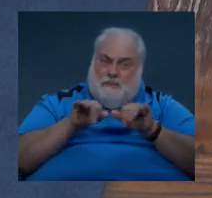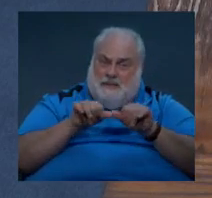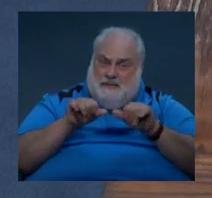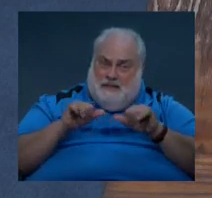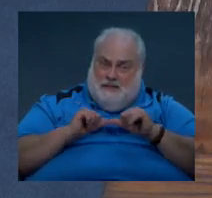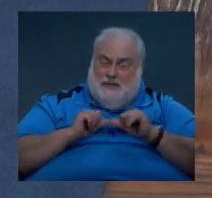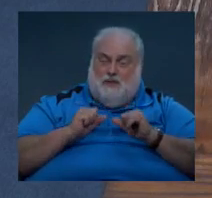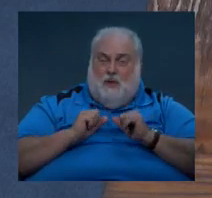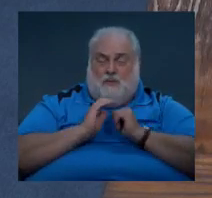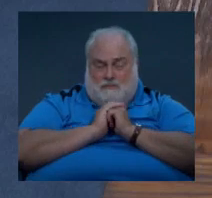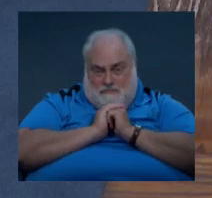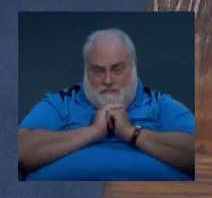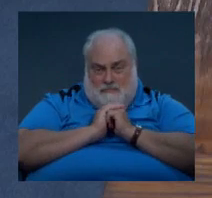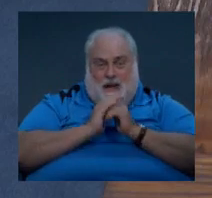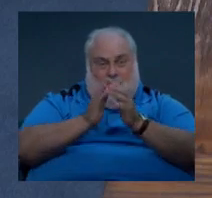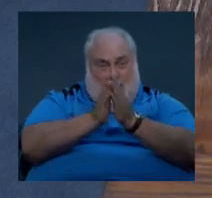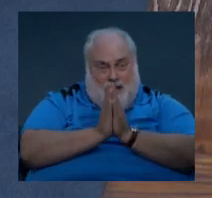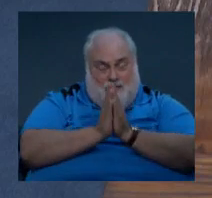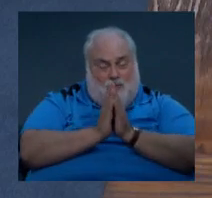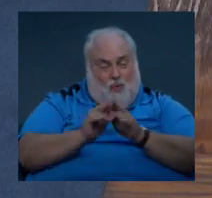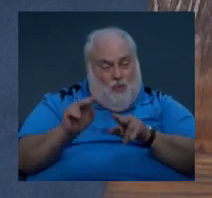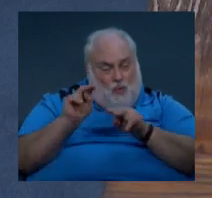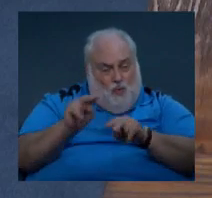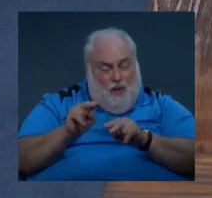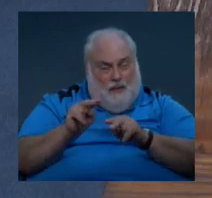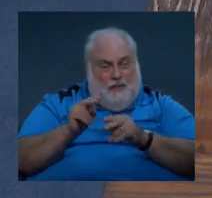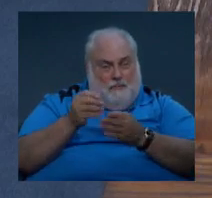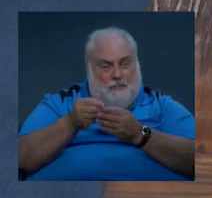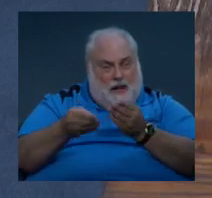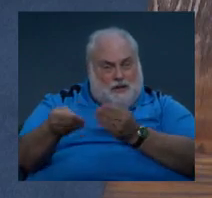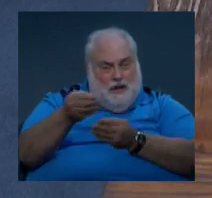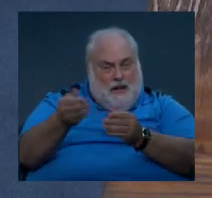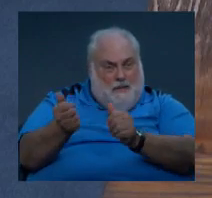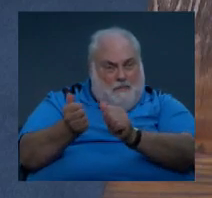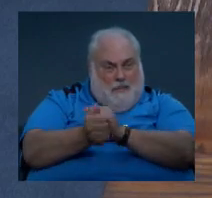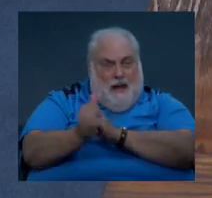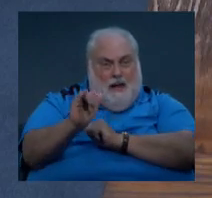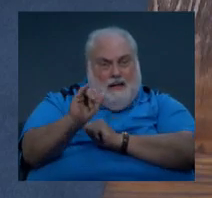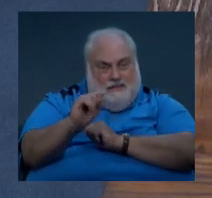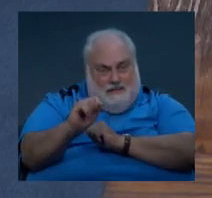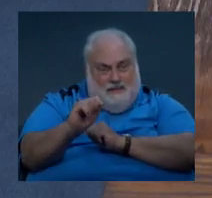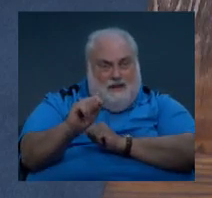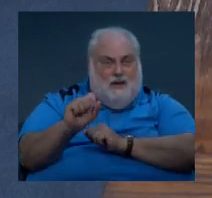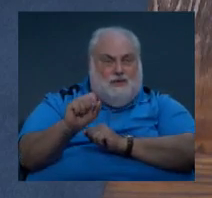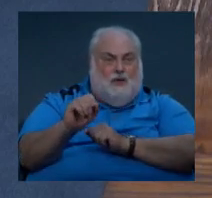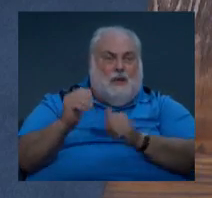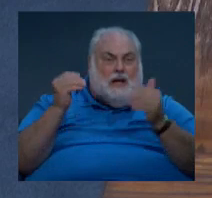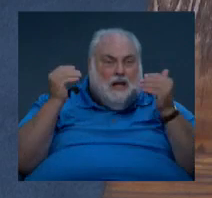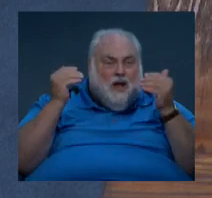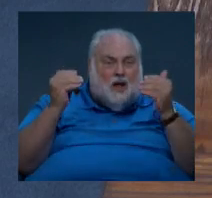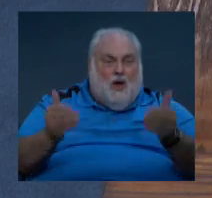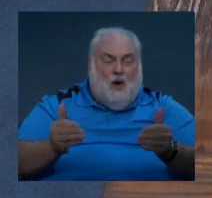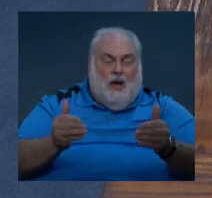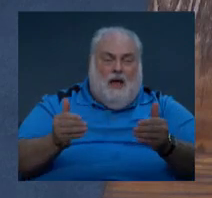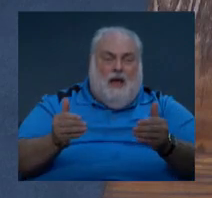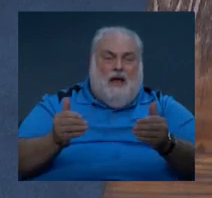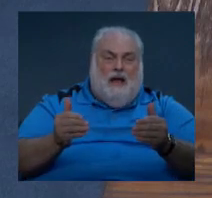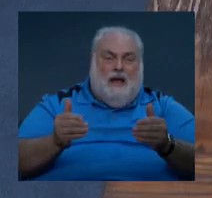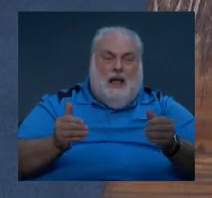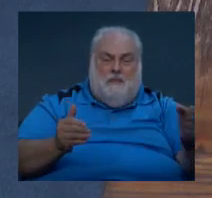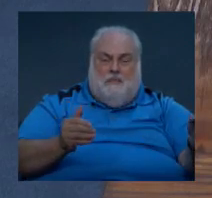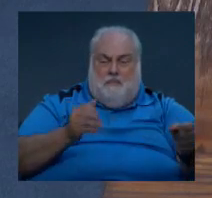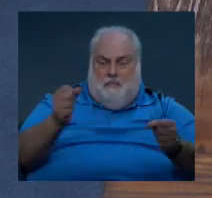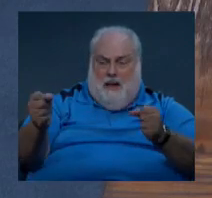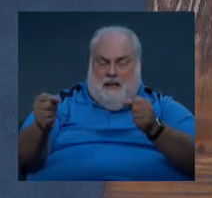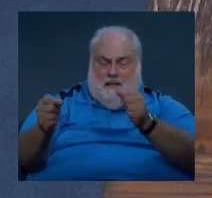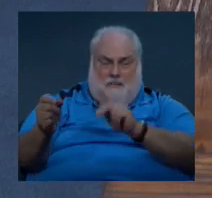I'm asking you to look at the budget, pass the budget, so we can really start earnestly working to place as